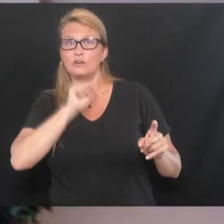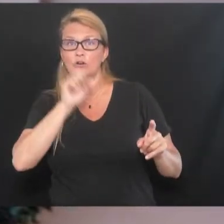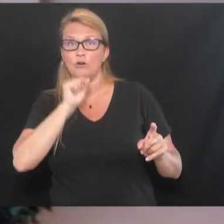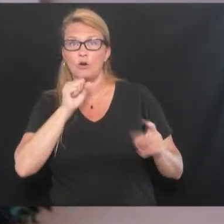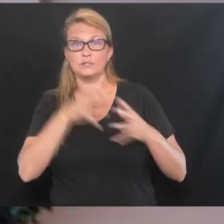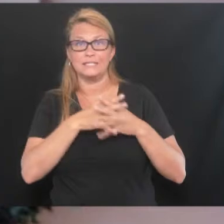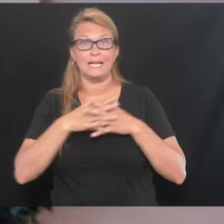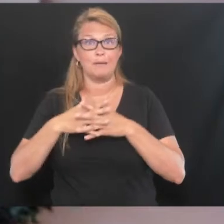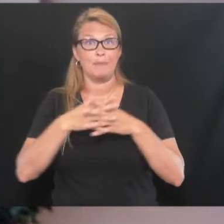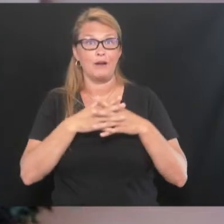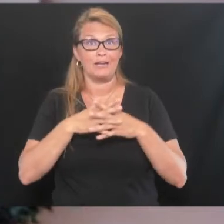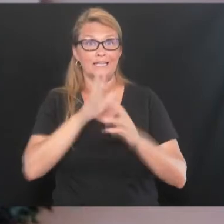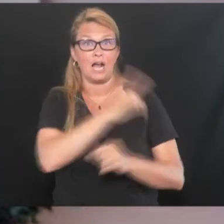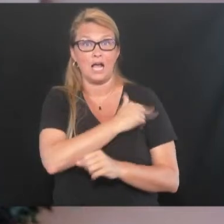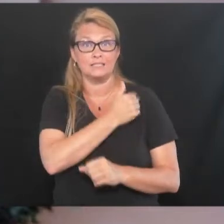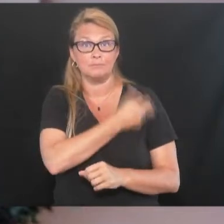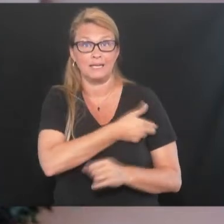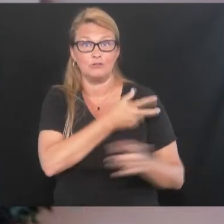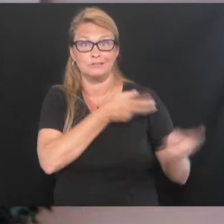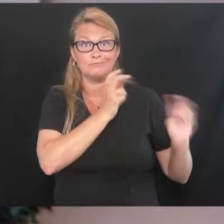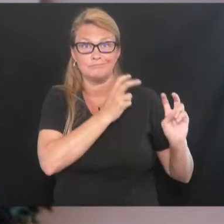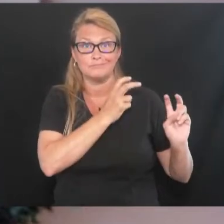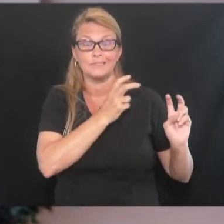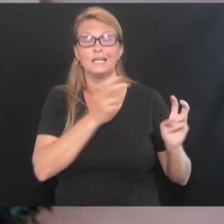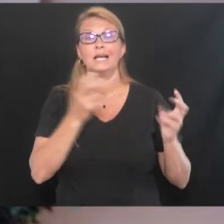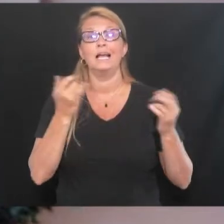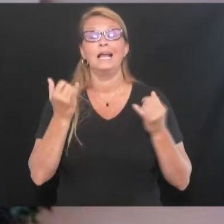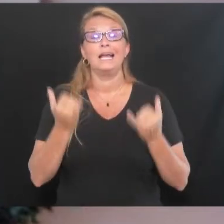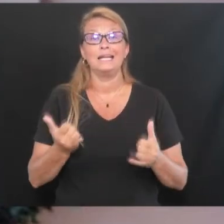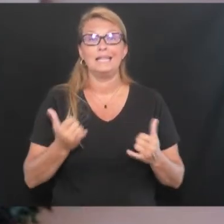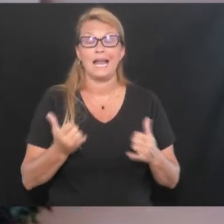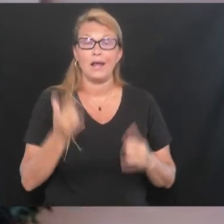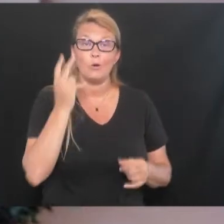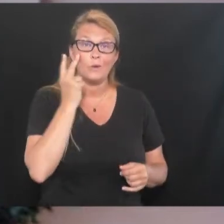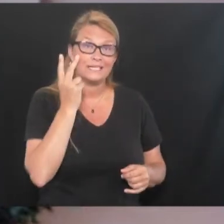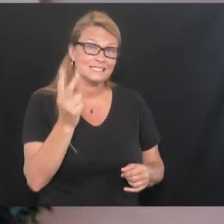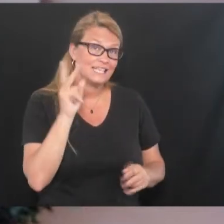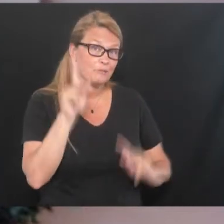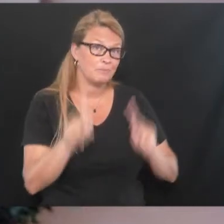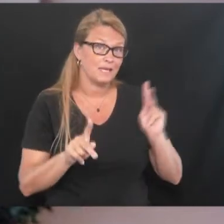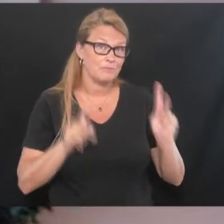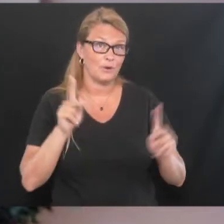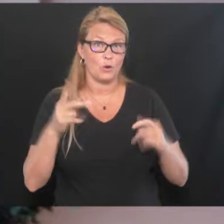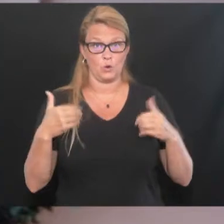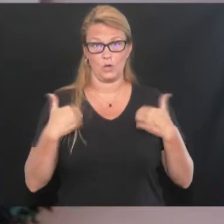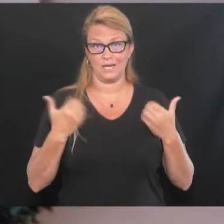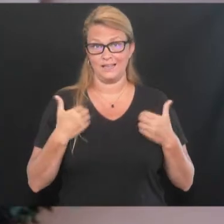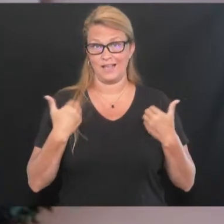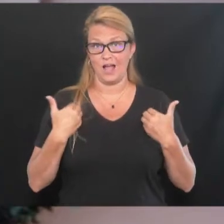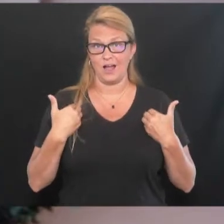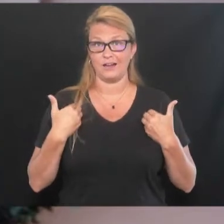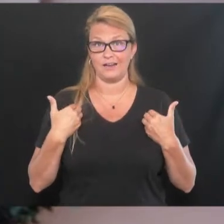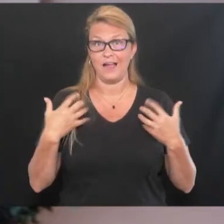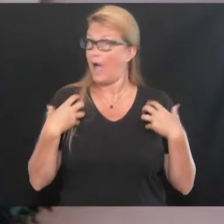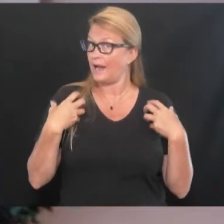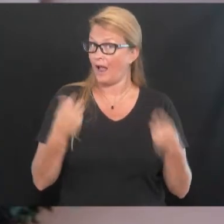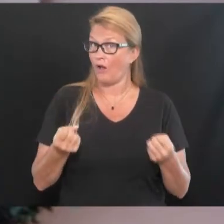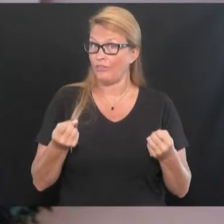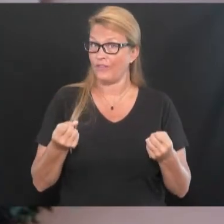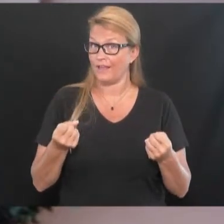ever before in the pandemic, and we're seeing people who are very young and otherwise healthy who